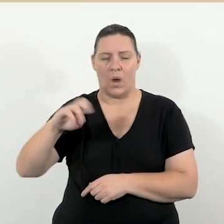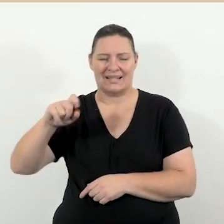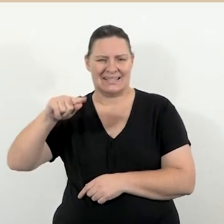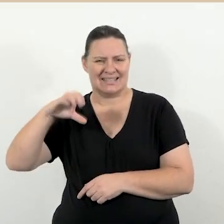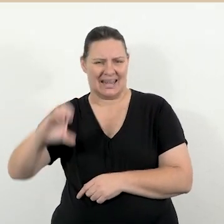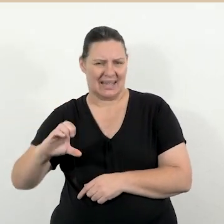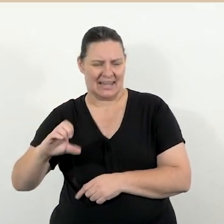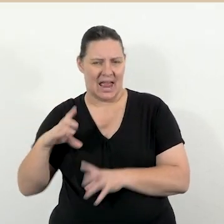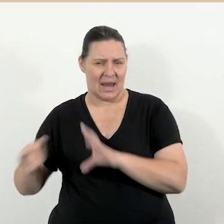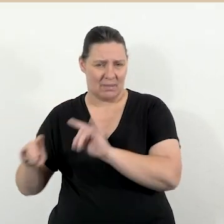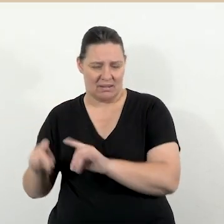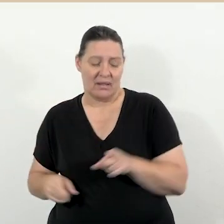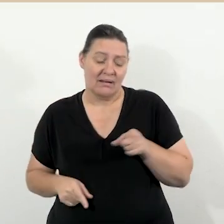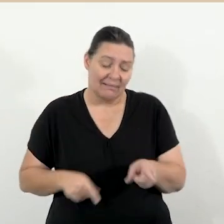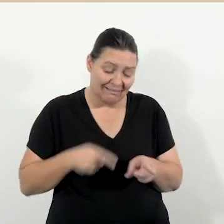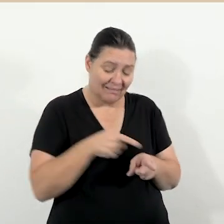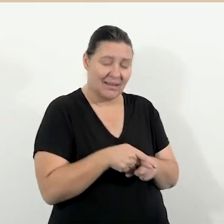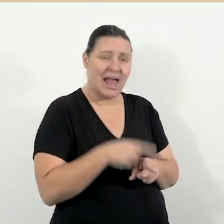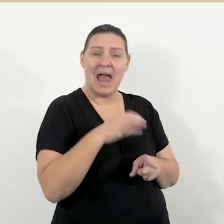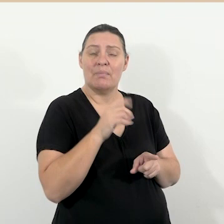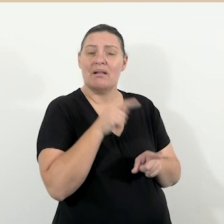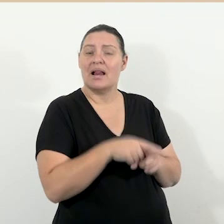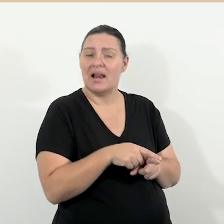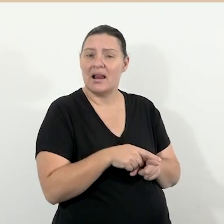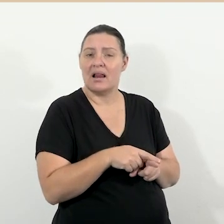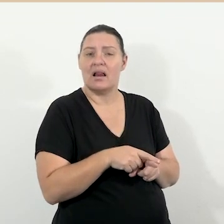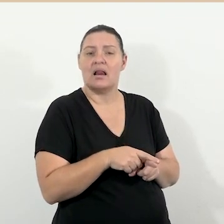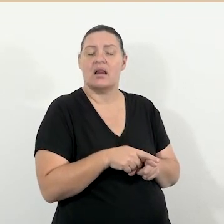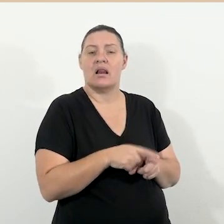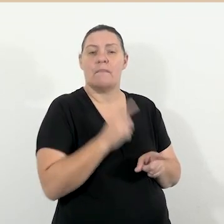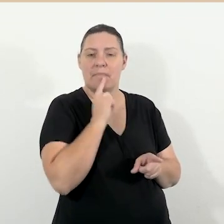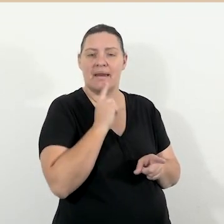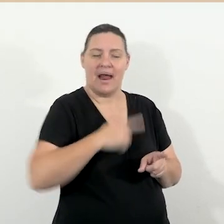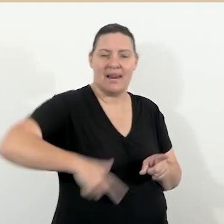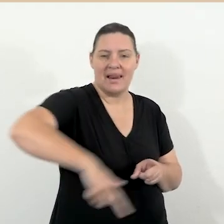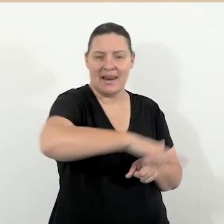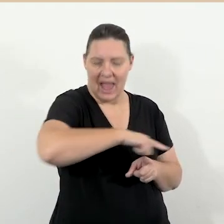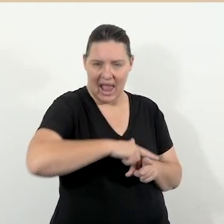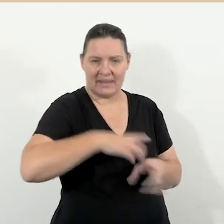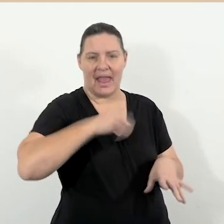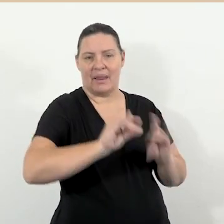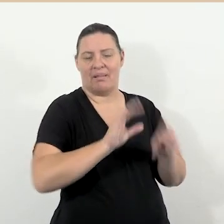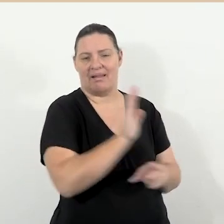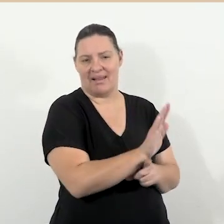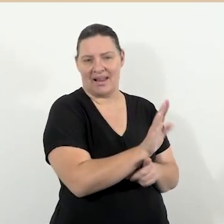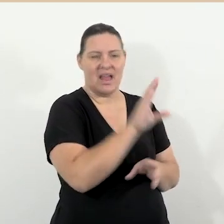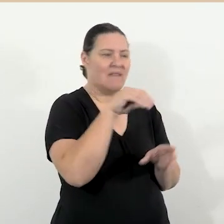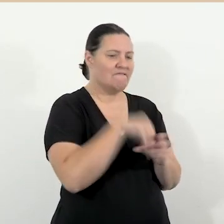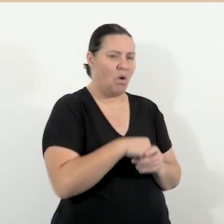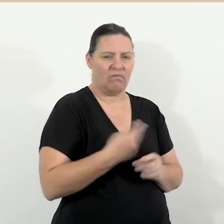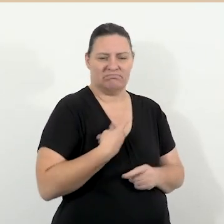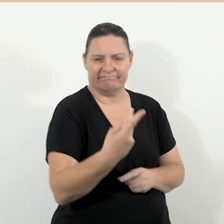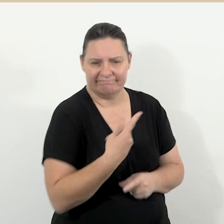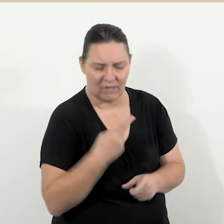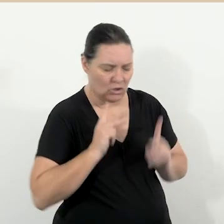difference between the two is that terrestrial animals are all the animals that are found on land. This includes